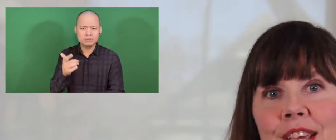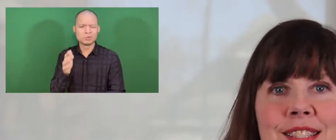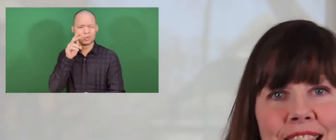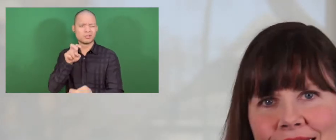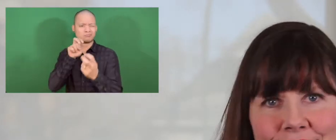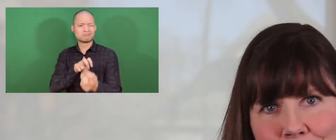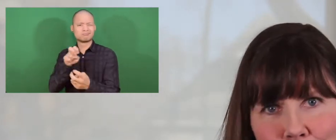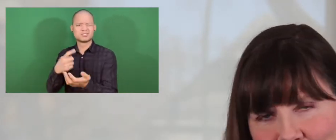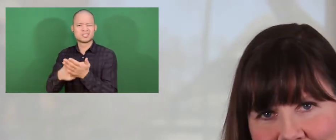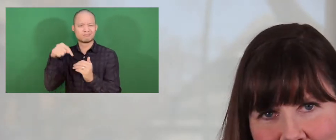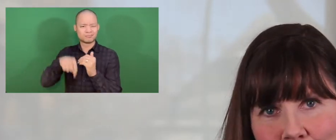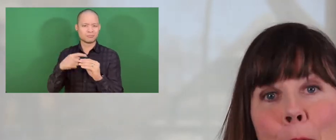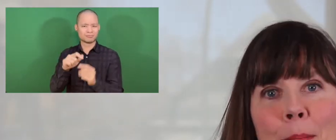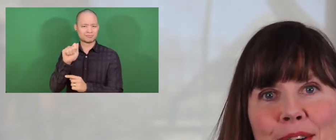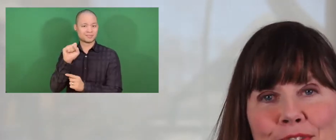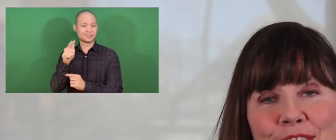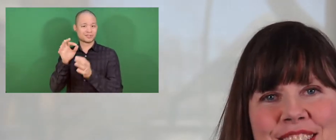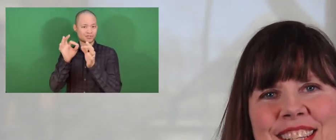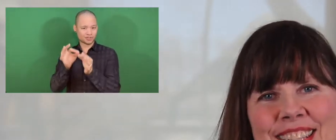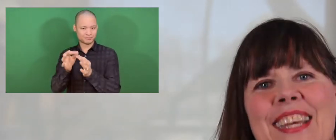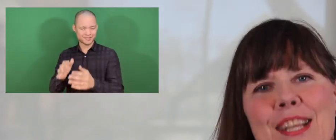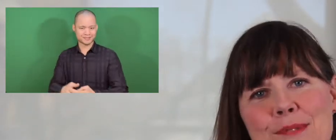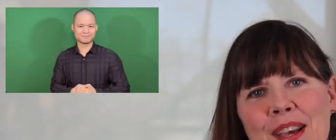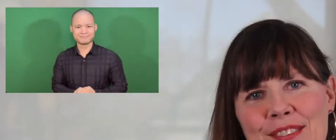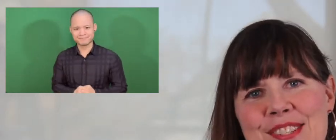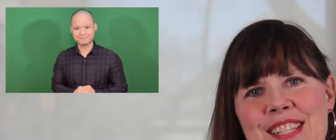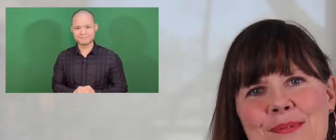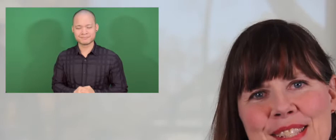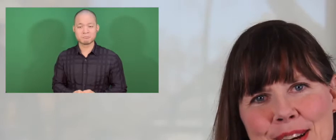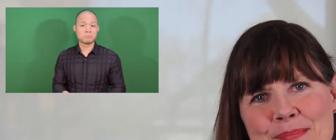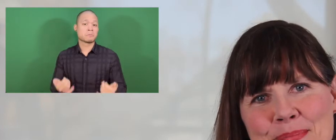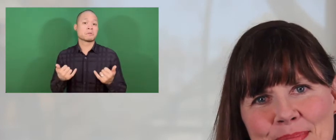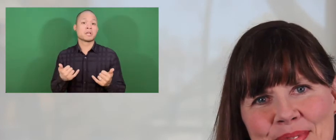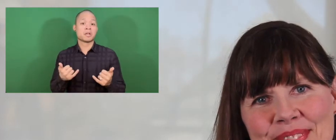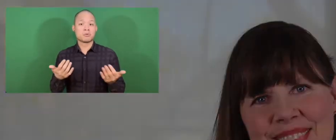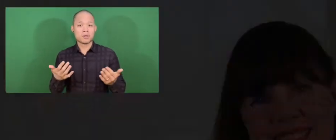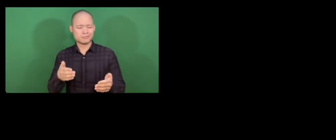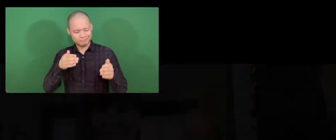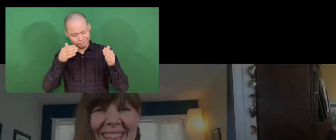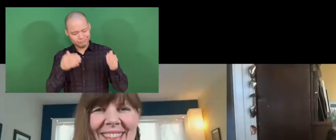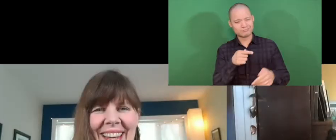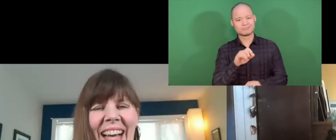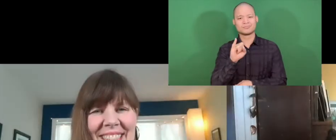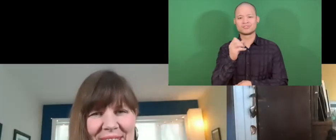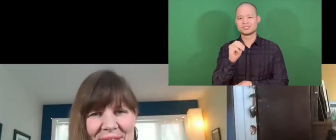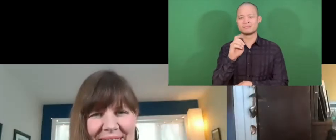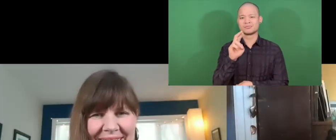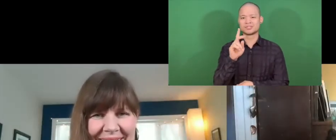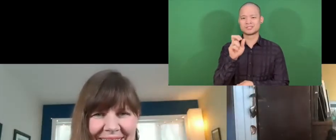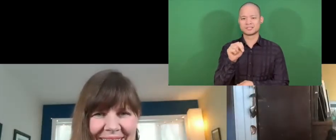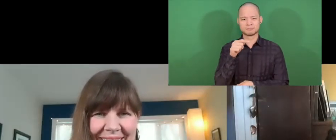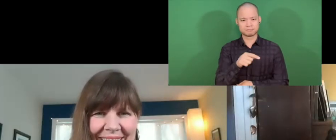all things ASL interpretation. But first, here's my conversation with Jim. Hi,